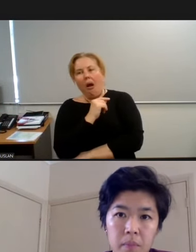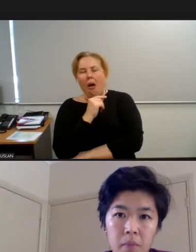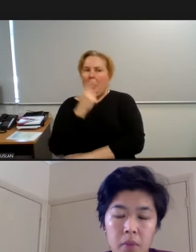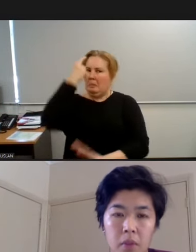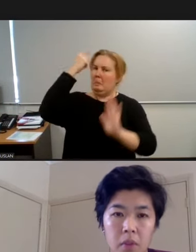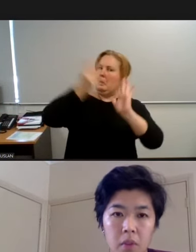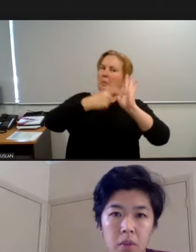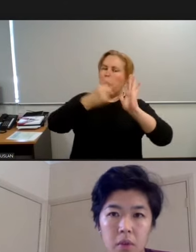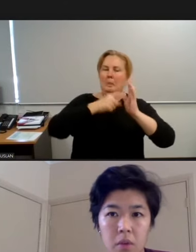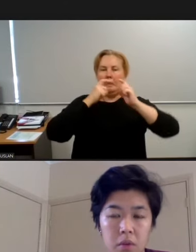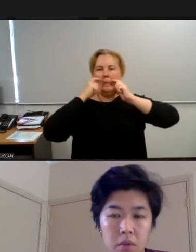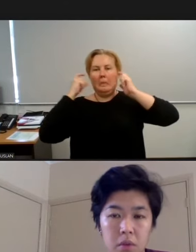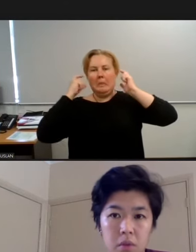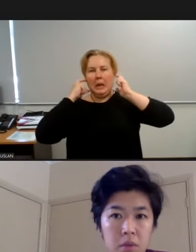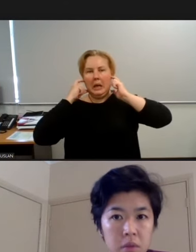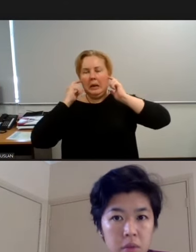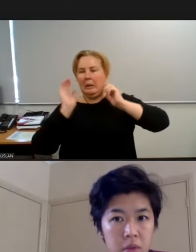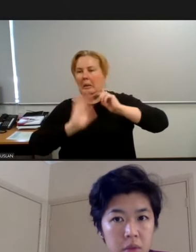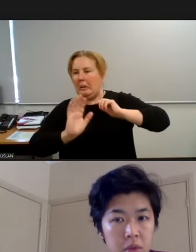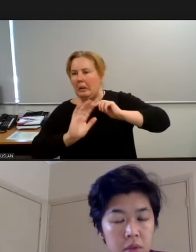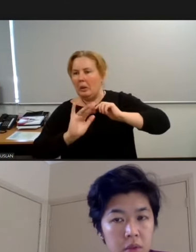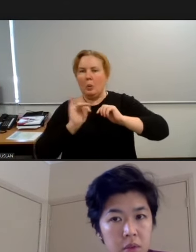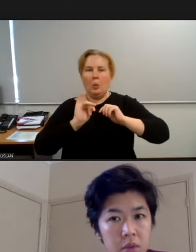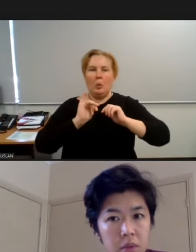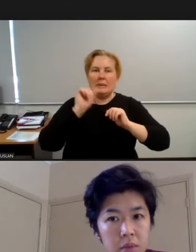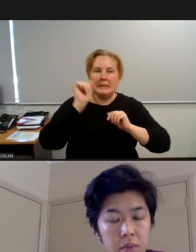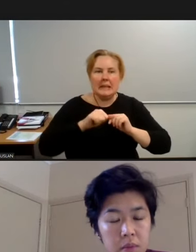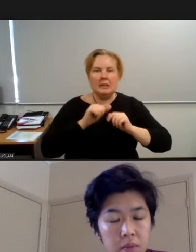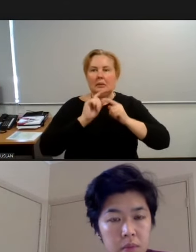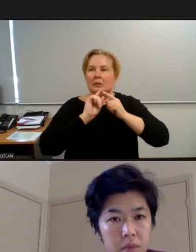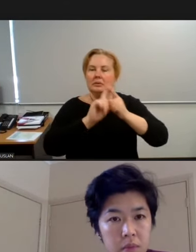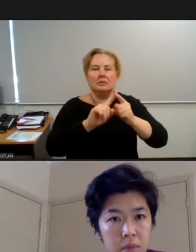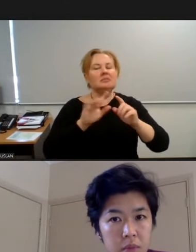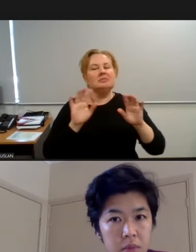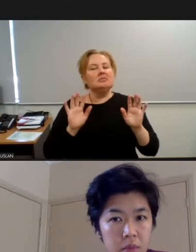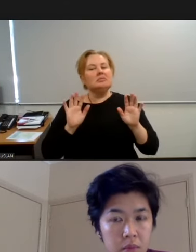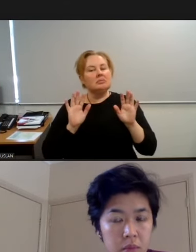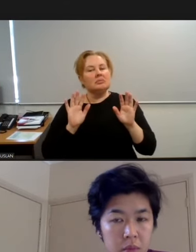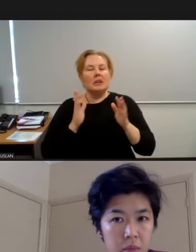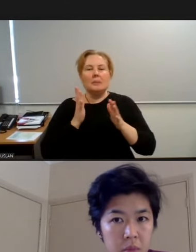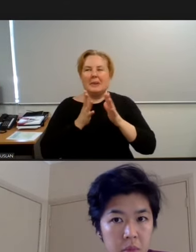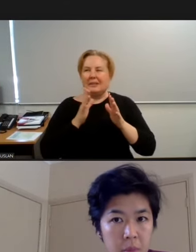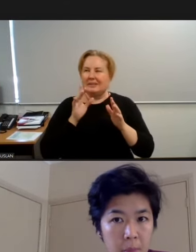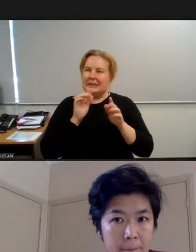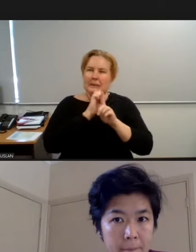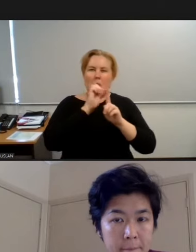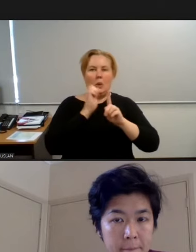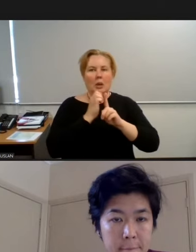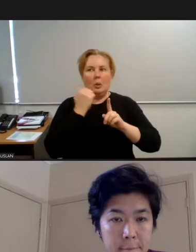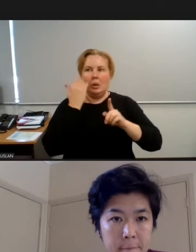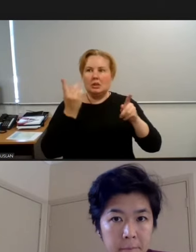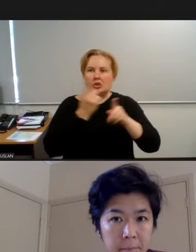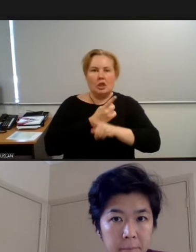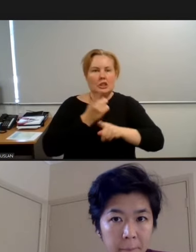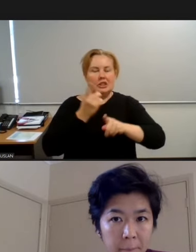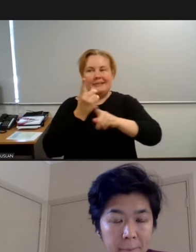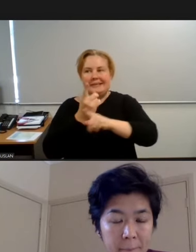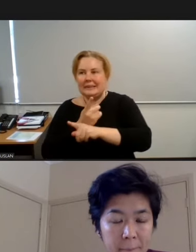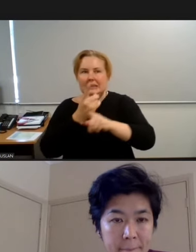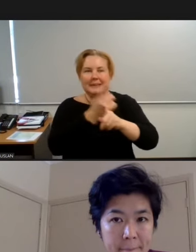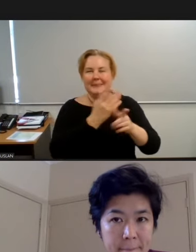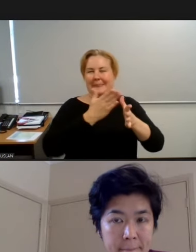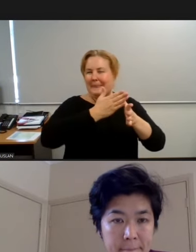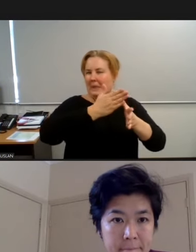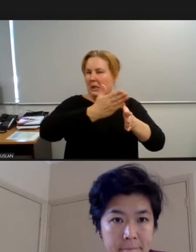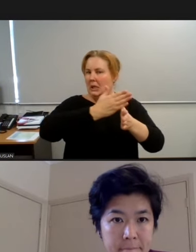recommendation to not wear masks on an ongoing period. It is sort of a constantly changing situation we're facing here.